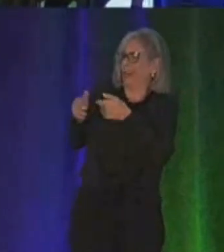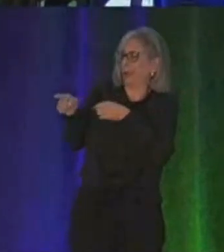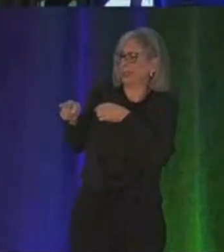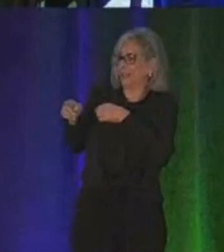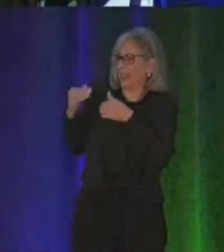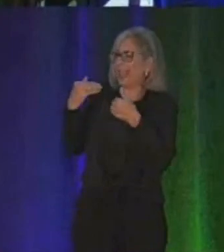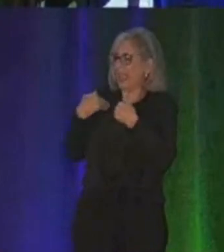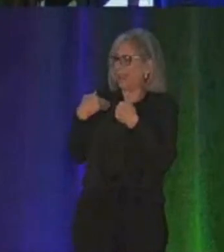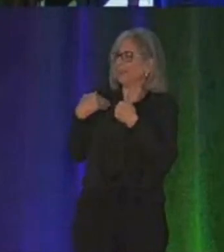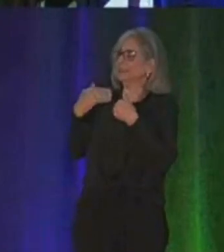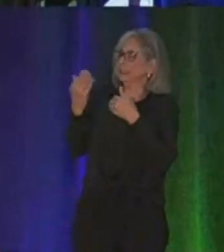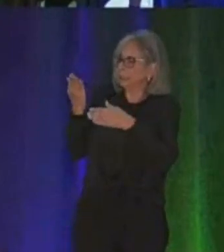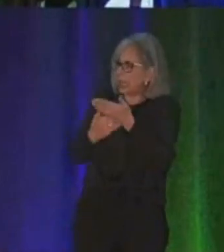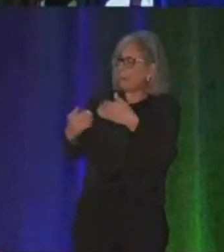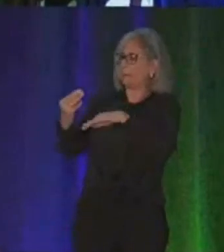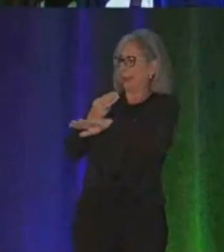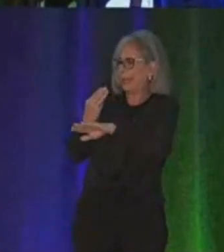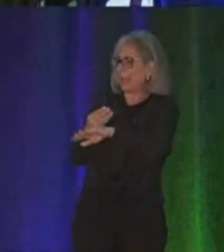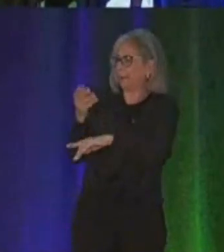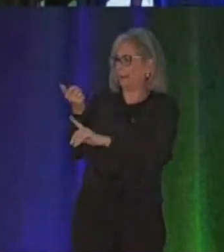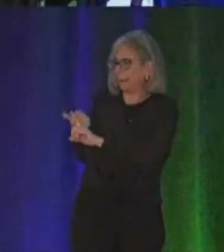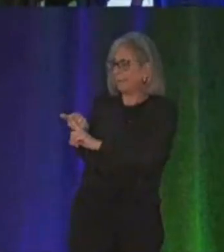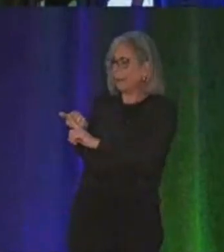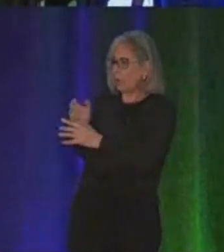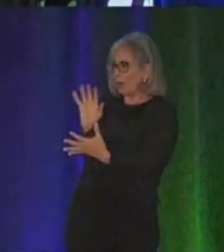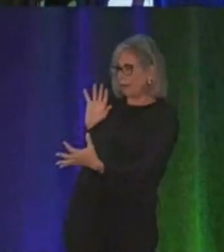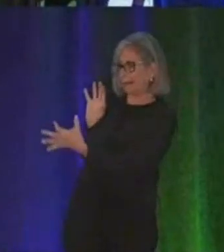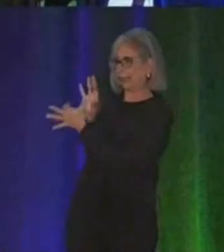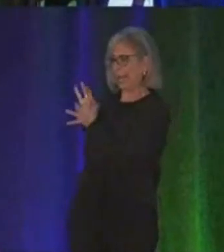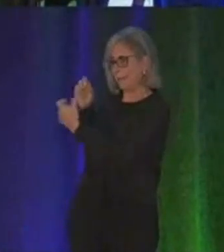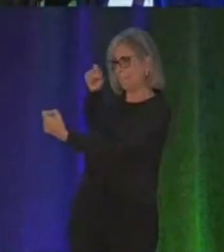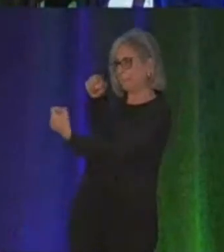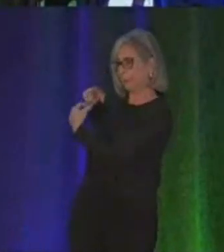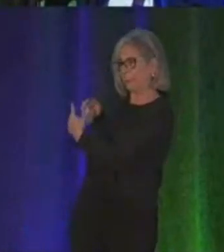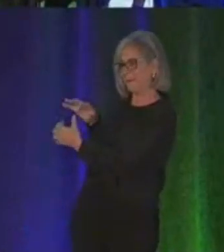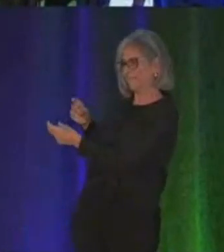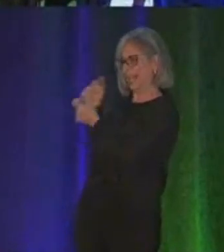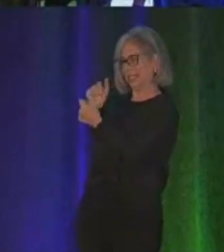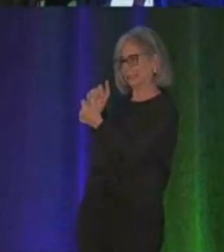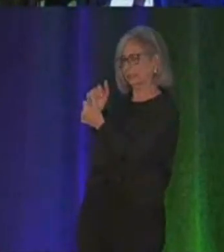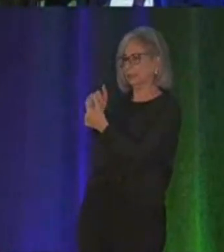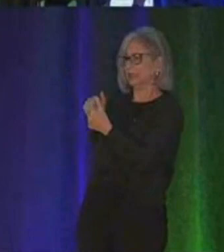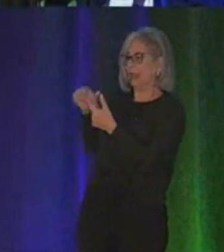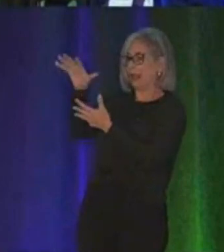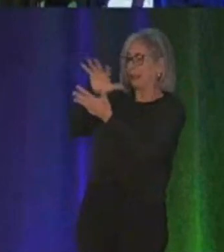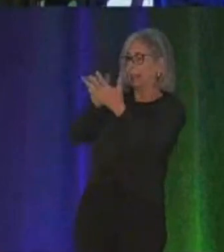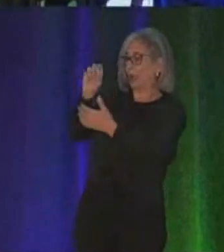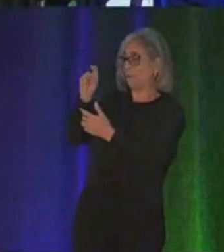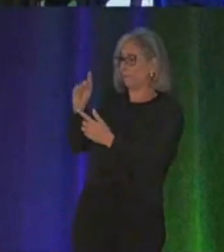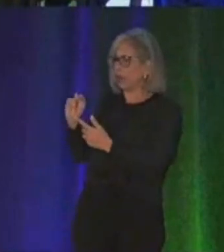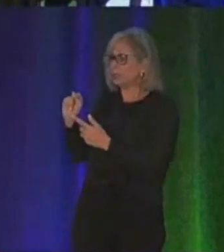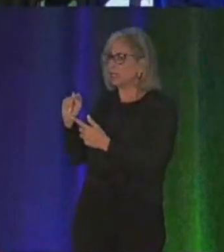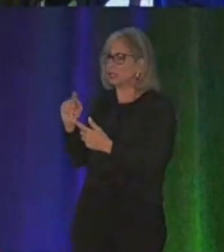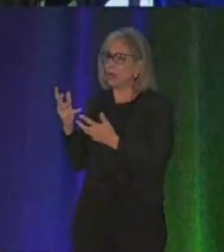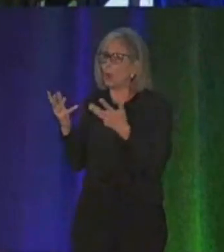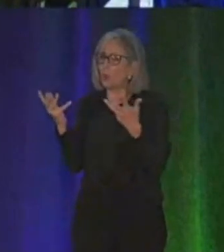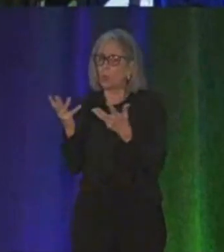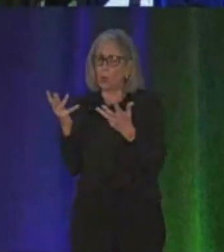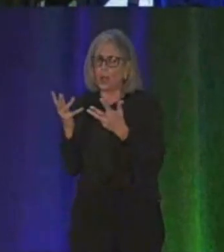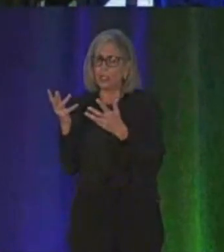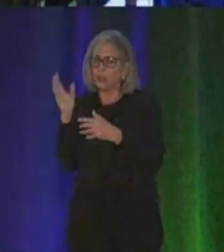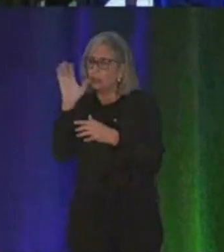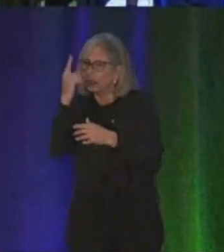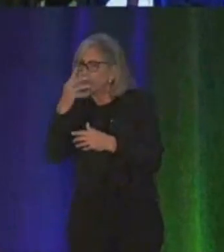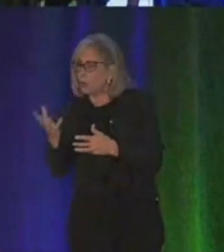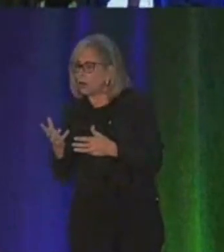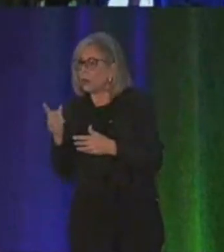they do have some locations in Miami. We might connect there very quickly. And CloudFront will say, okay, what file are you looking for? You're looking